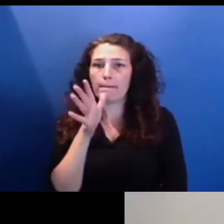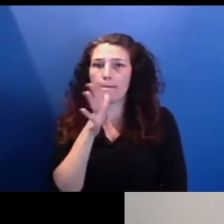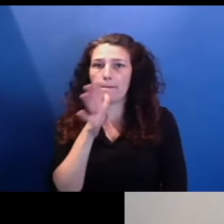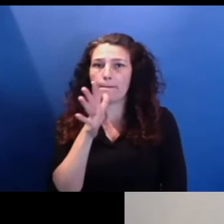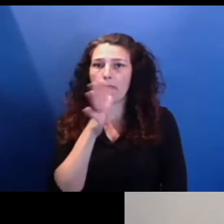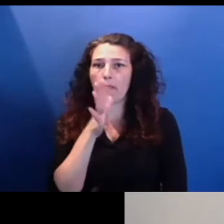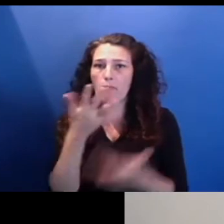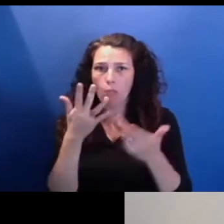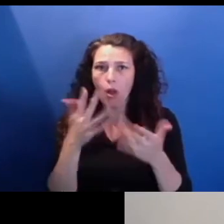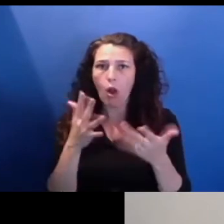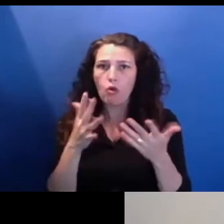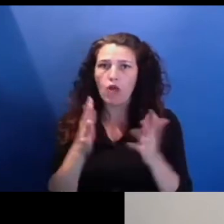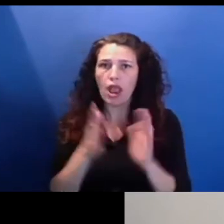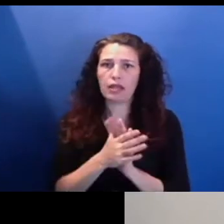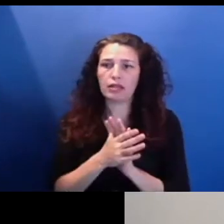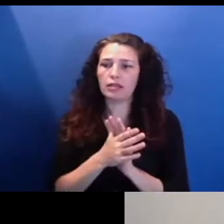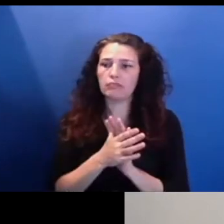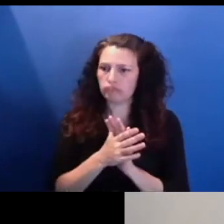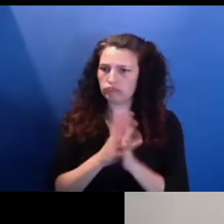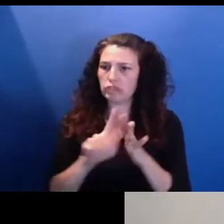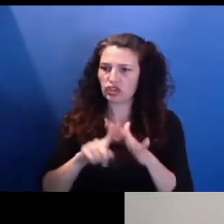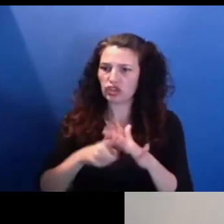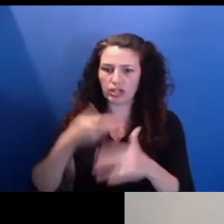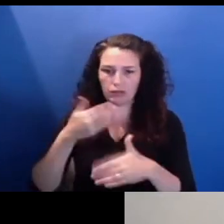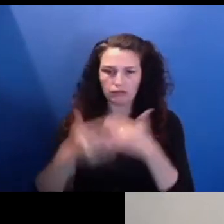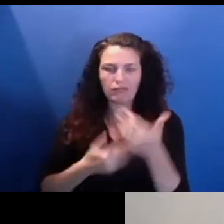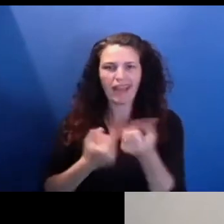herself as an advocate in New York State and